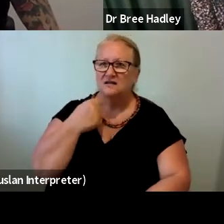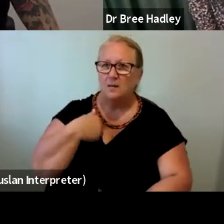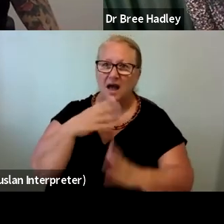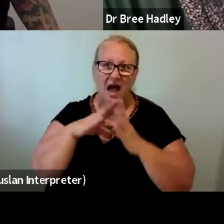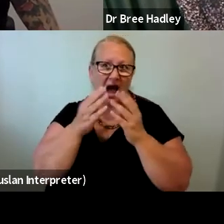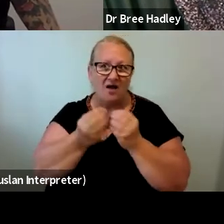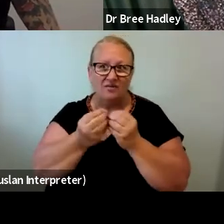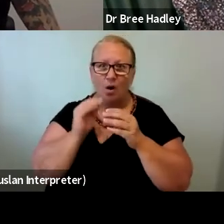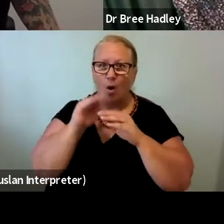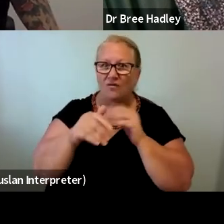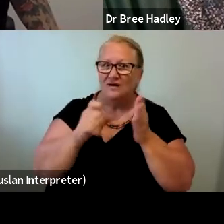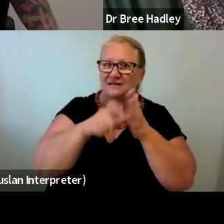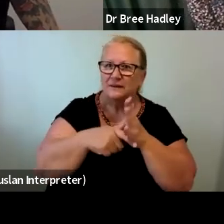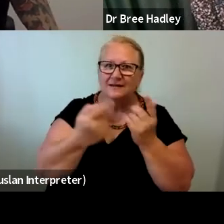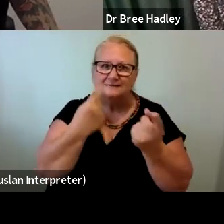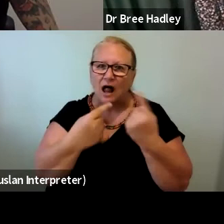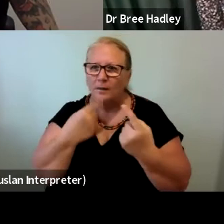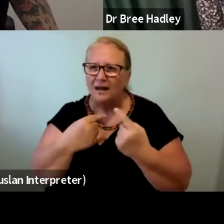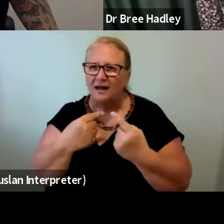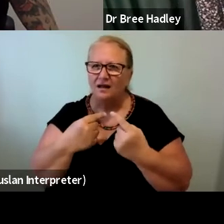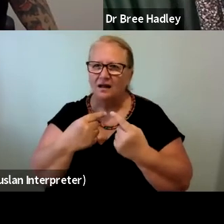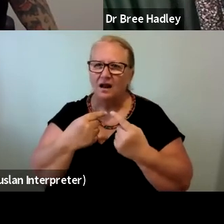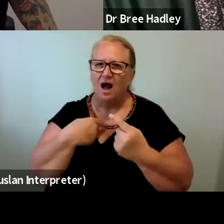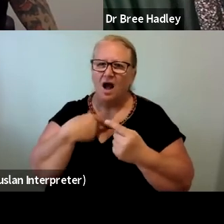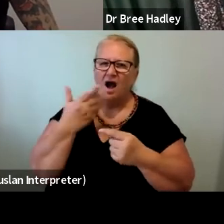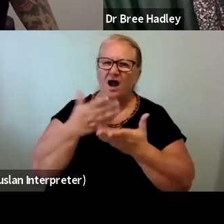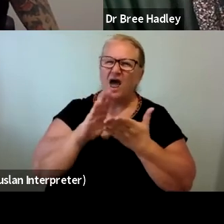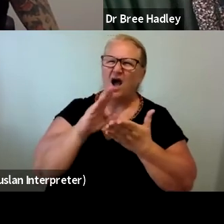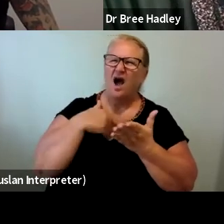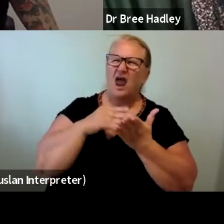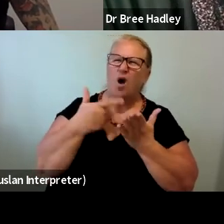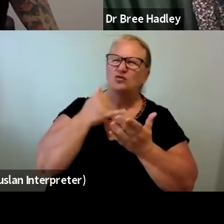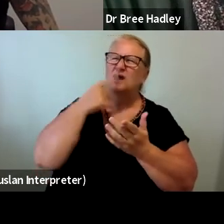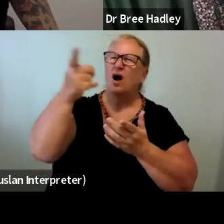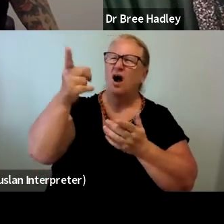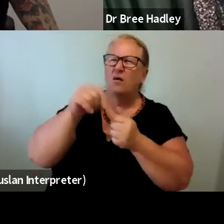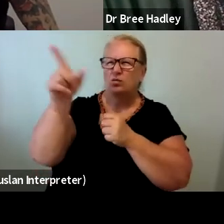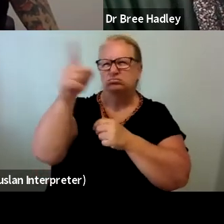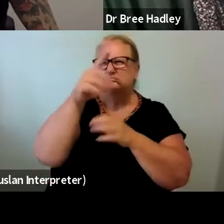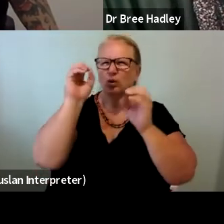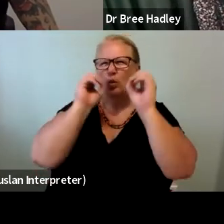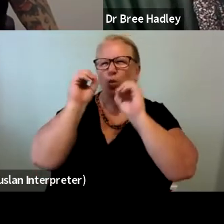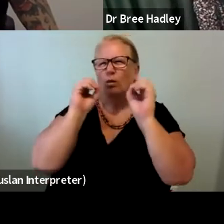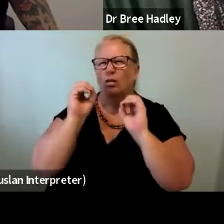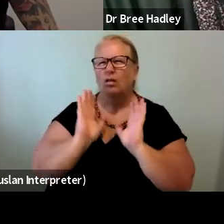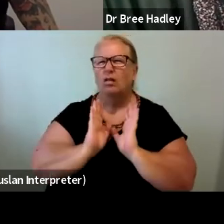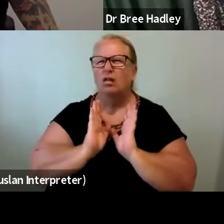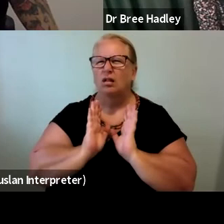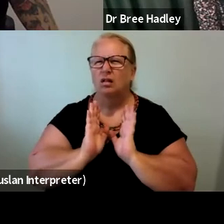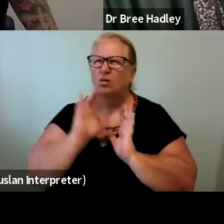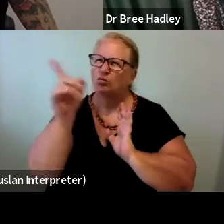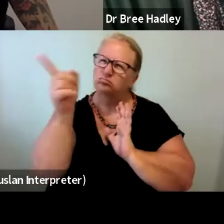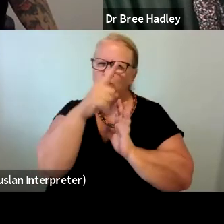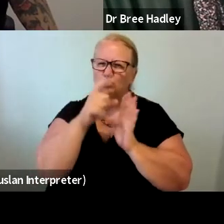everything about disability. And I now just tell them to Google it, because I'm just like, just do the research, do